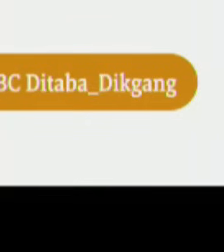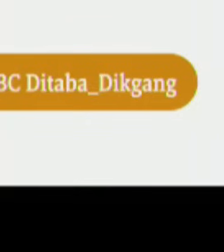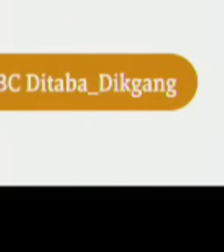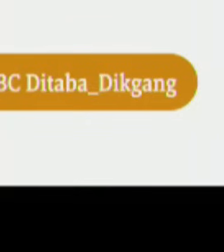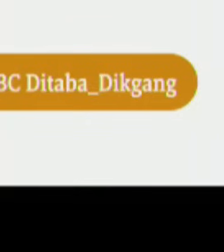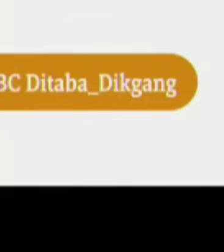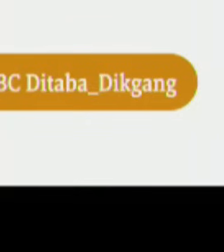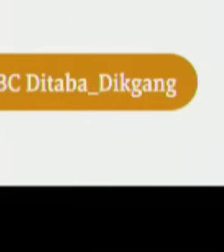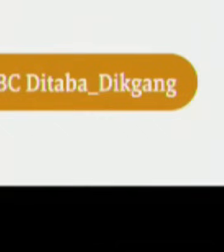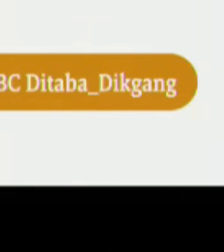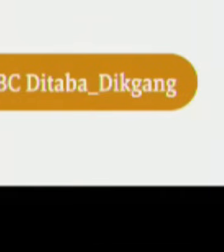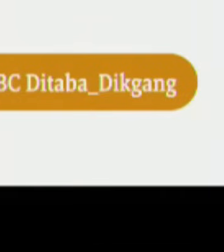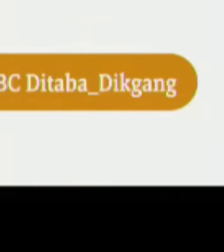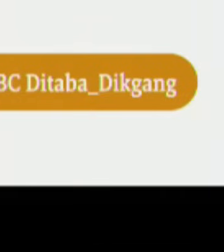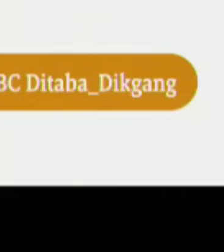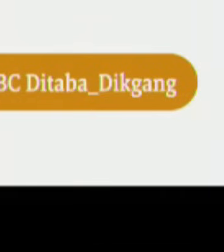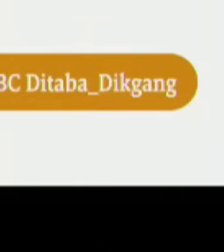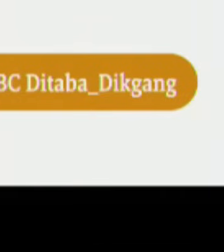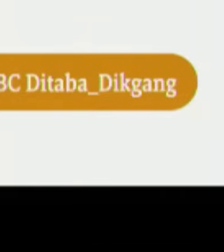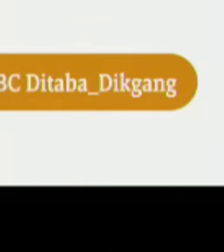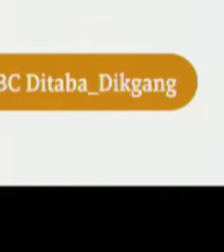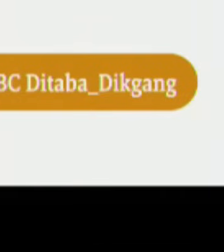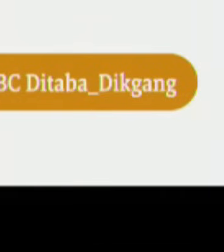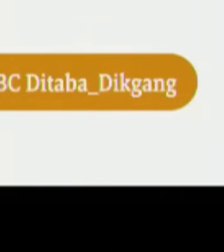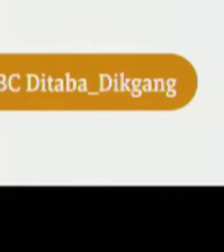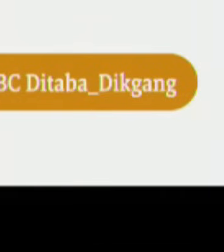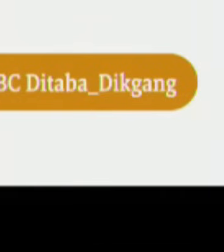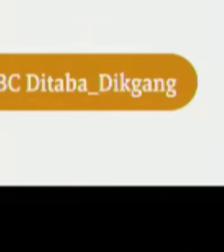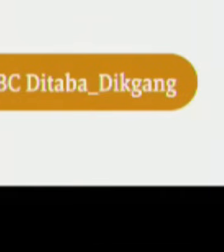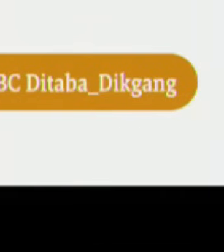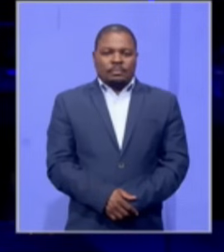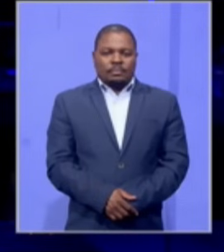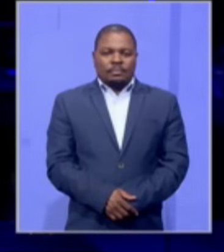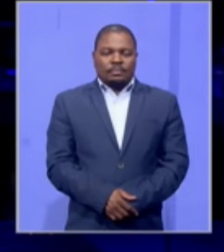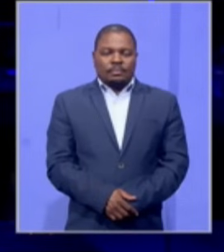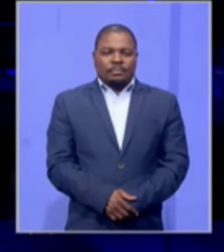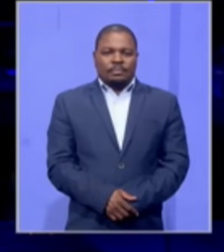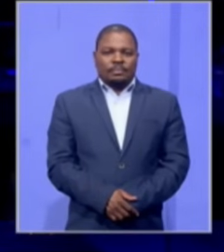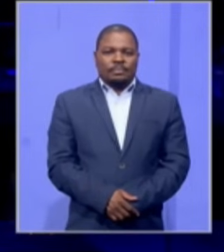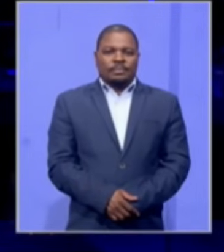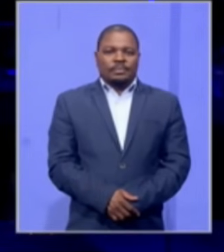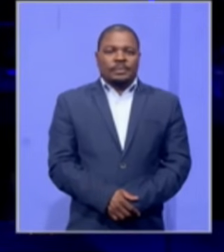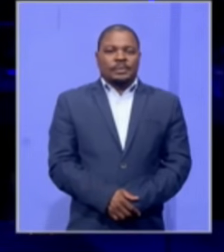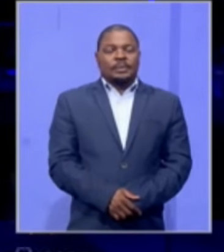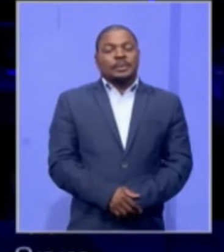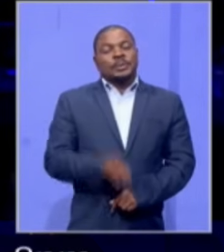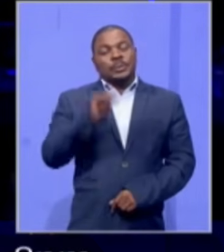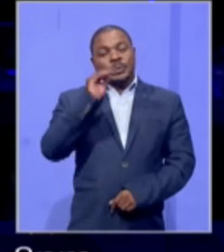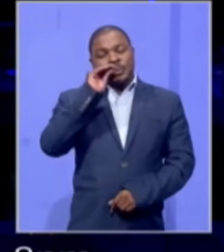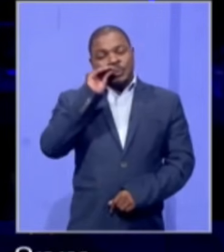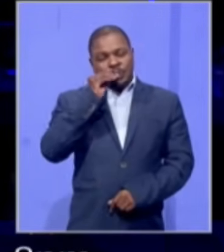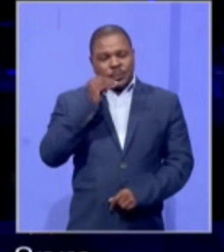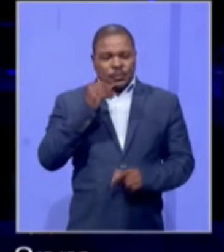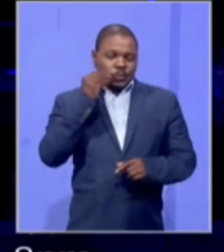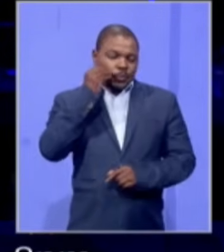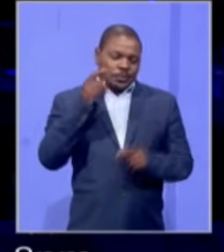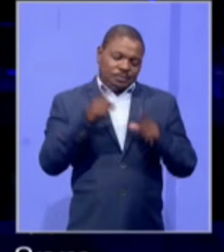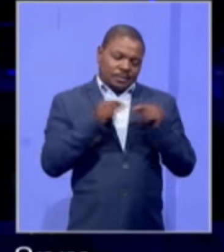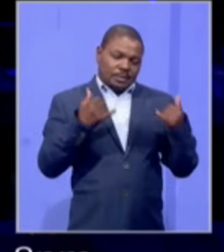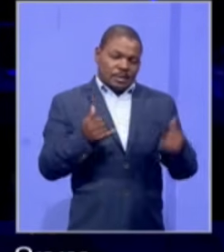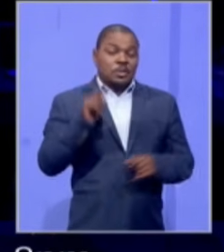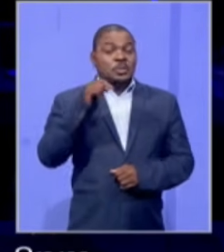mme o ka subscribe ho YouTube ka SABC ditaba_dikgang. Khaso ena ditaba tsa Sesotho e fella